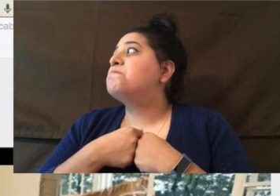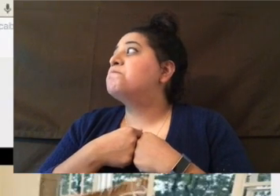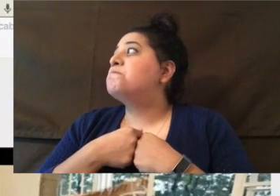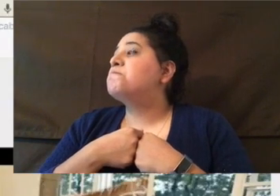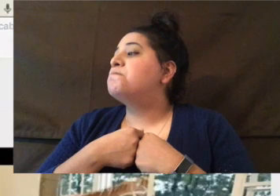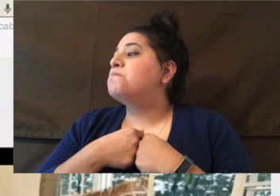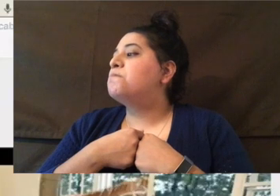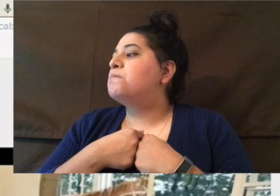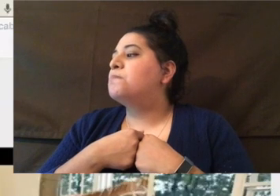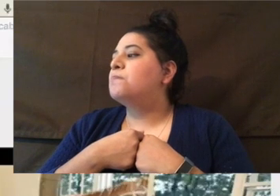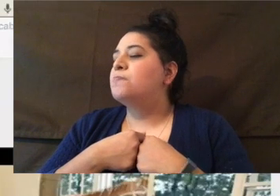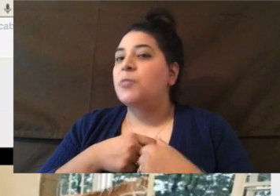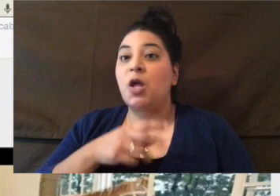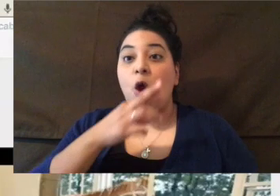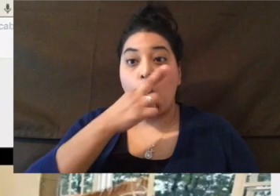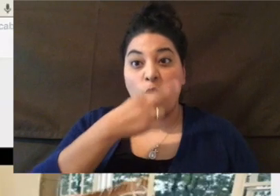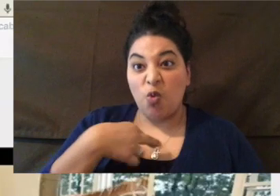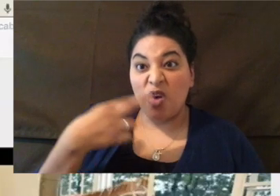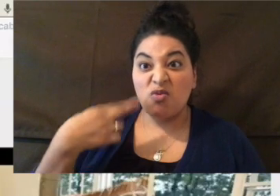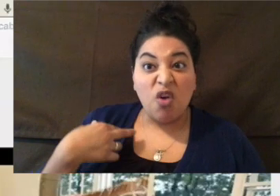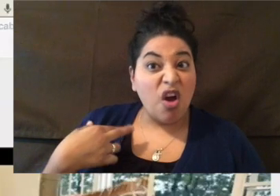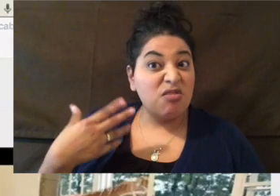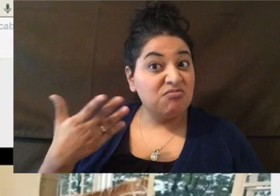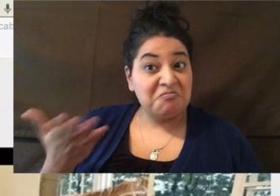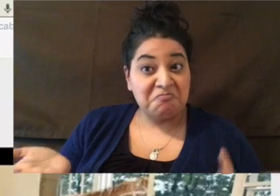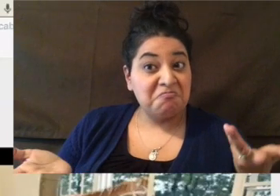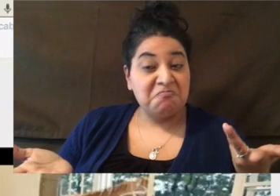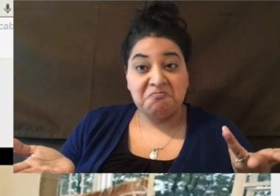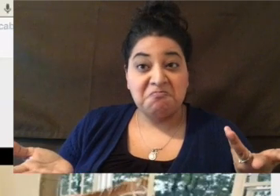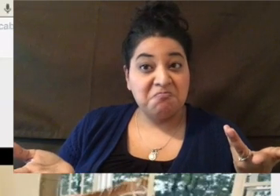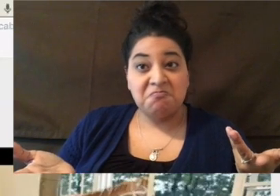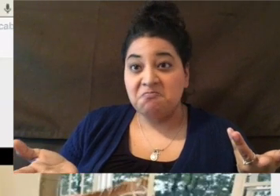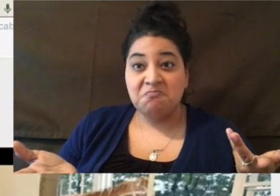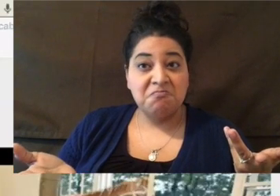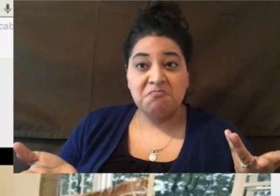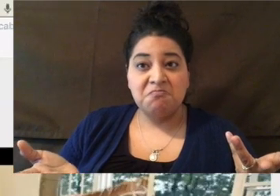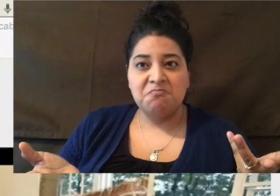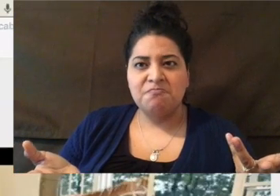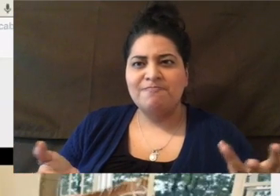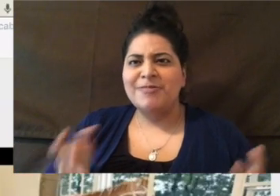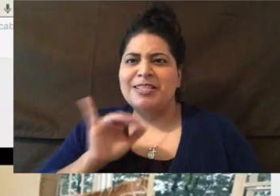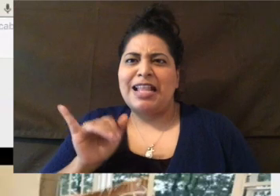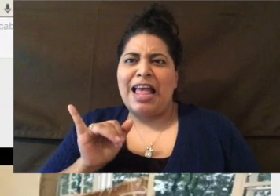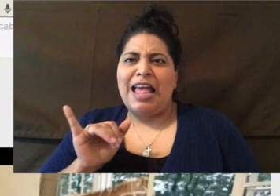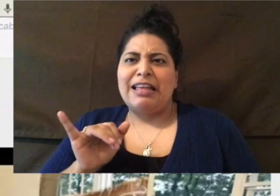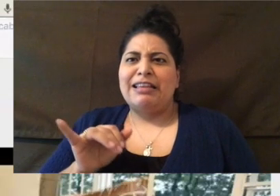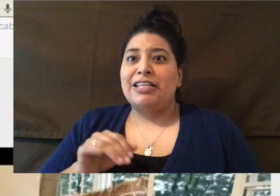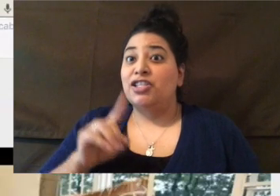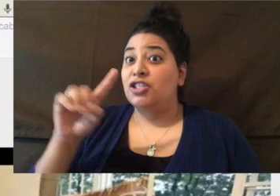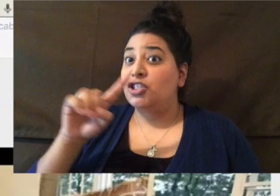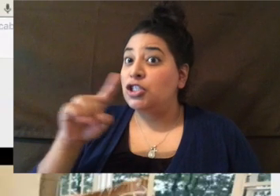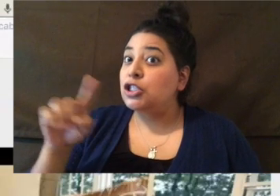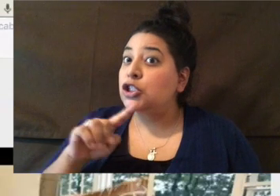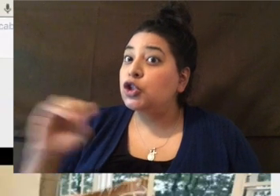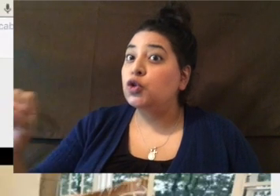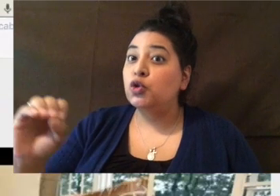a restaurant at a zoo or